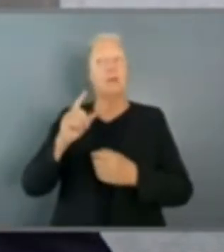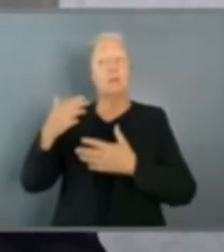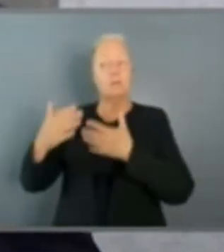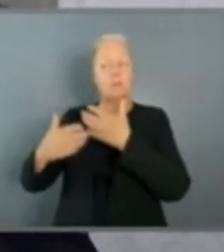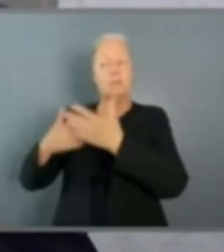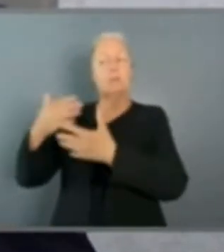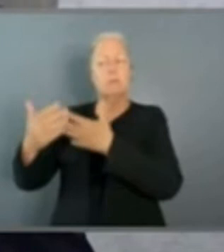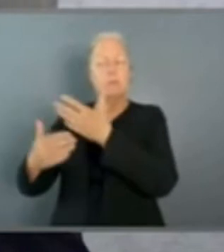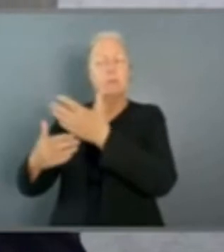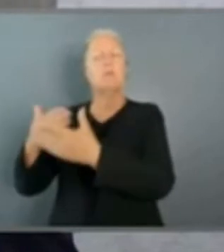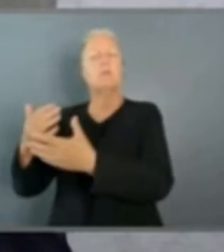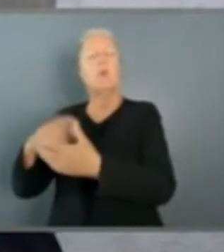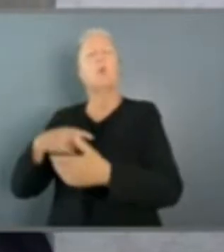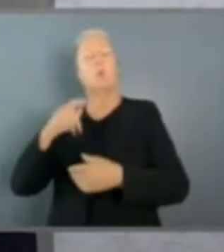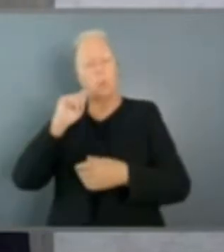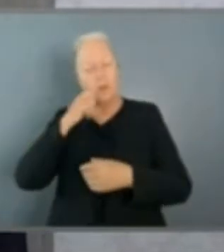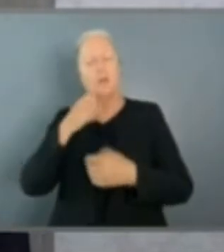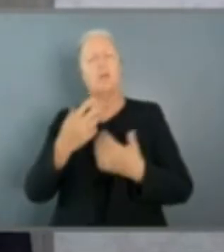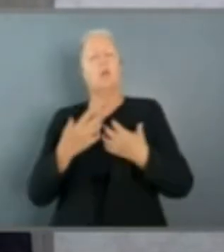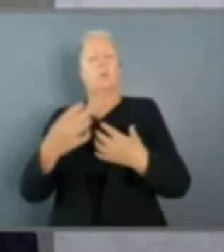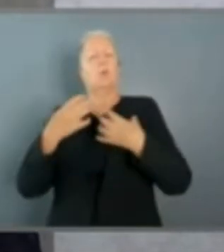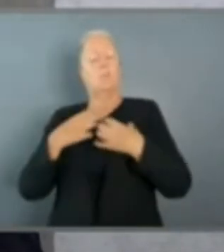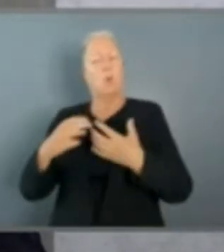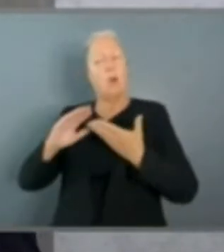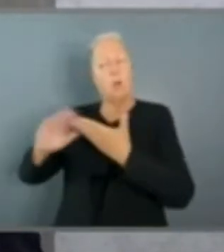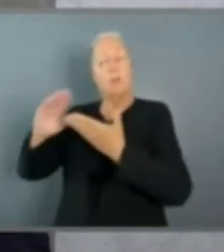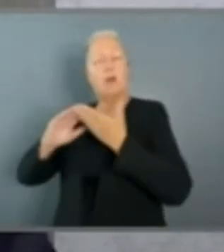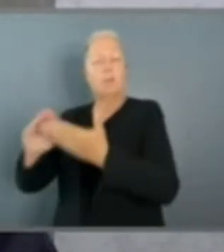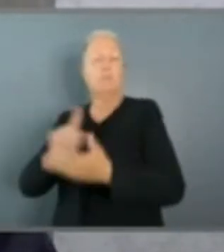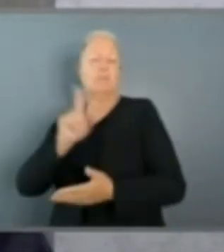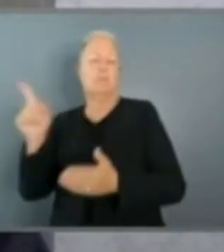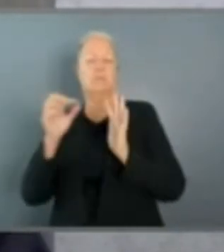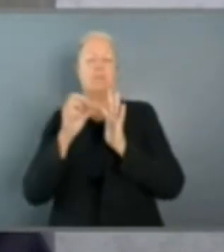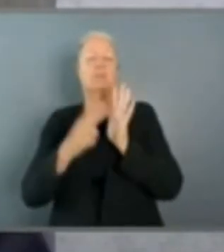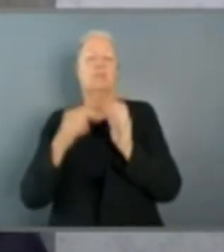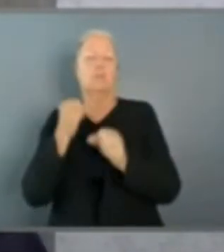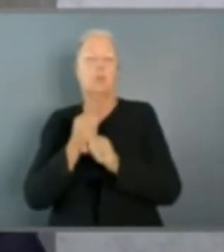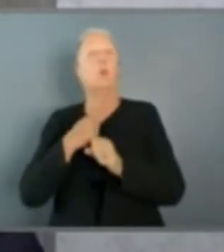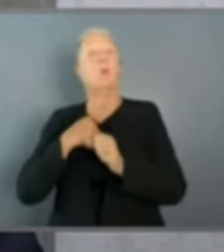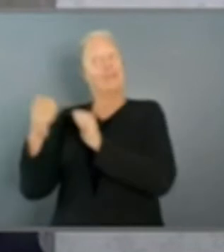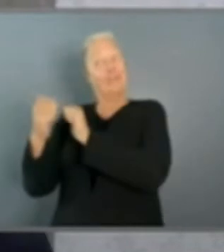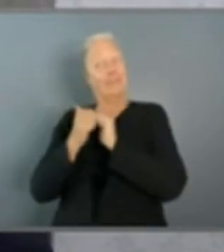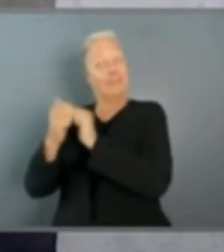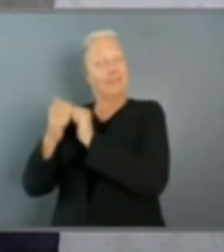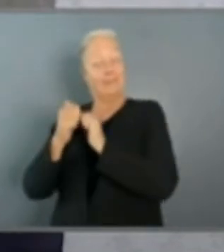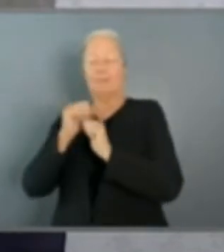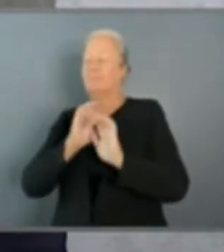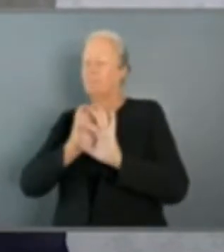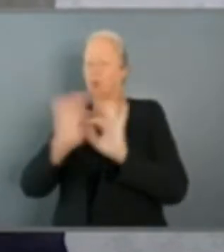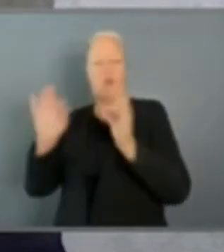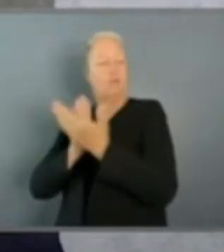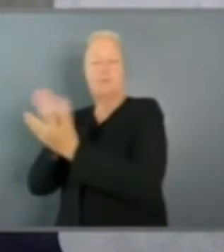will be increasing further support into Papua New Guinea, and we will be doing that in partnership with them. But our expectations are